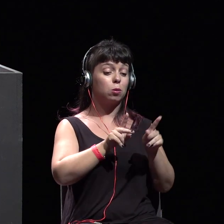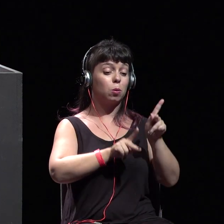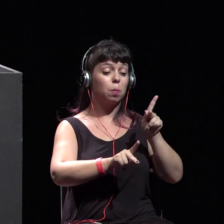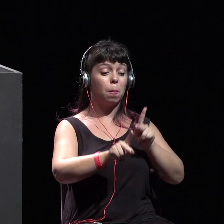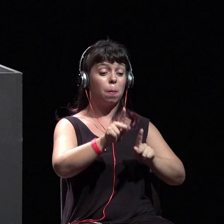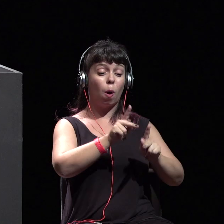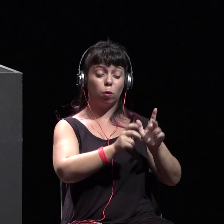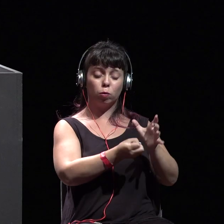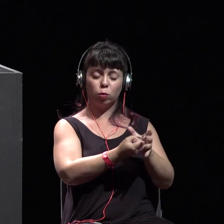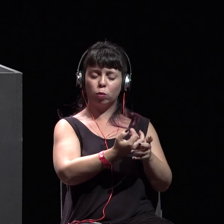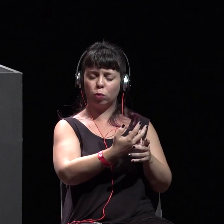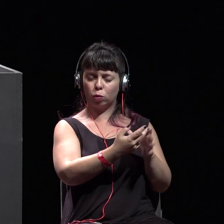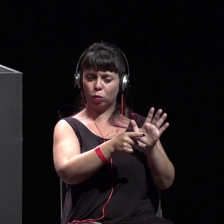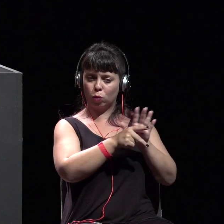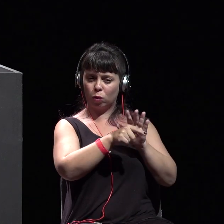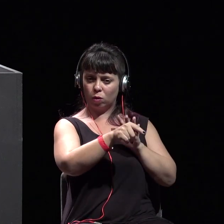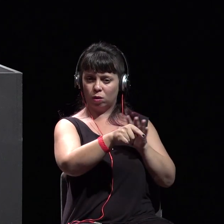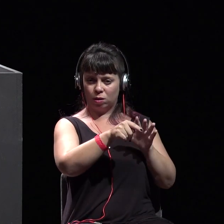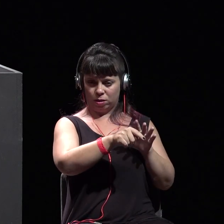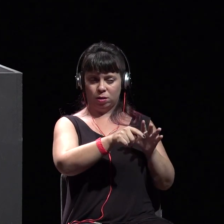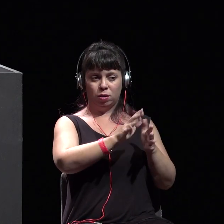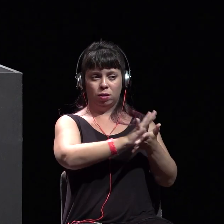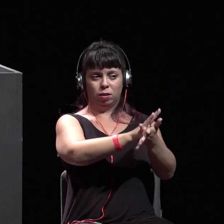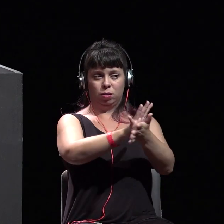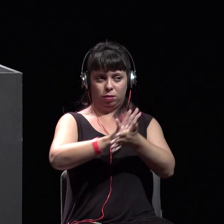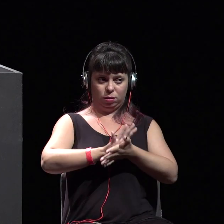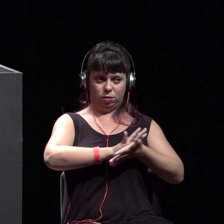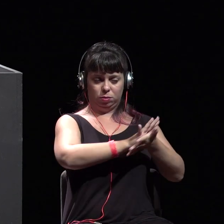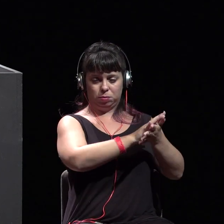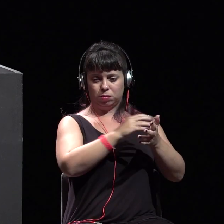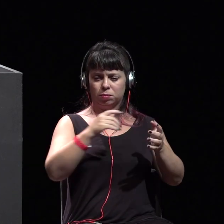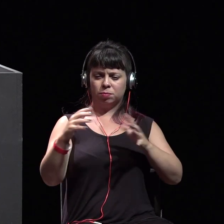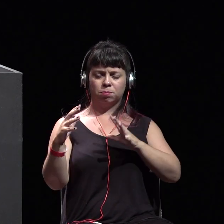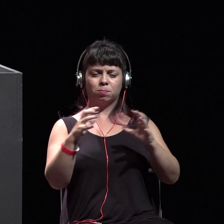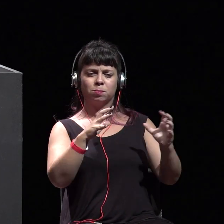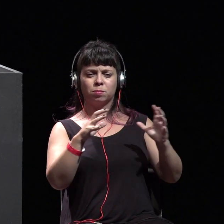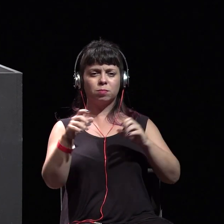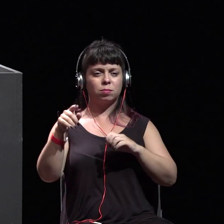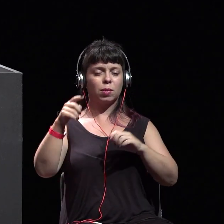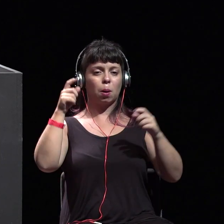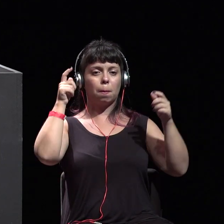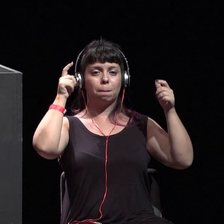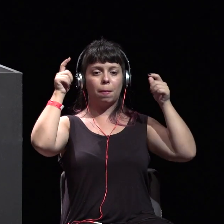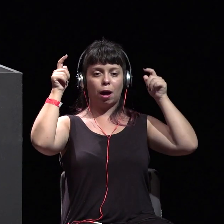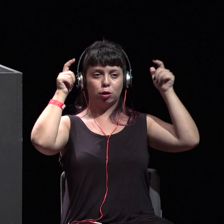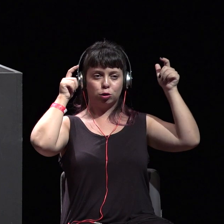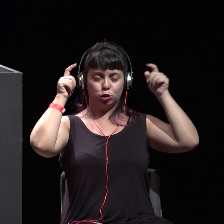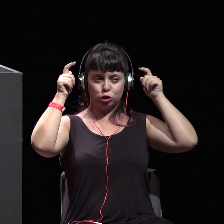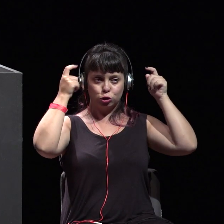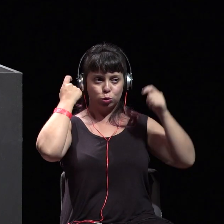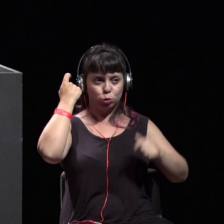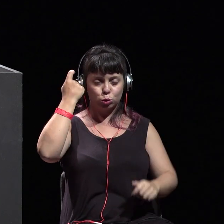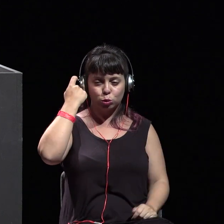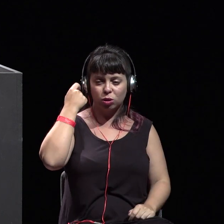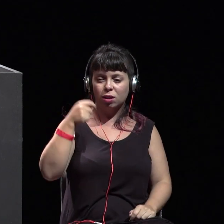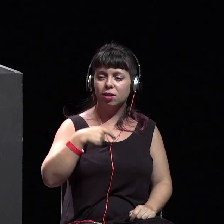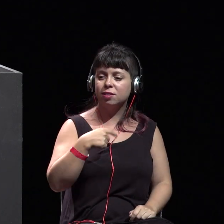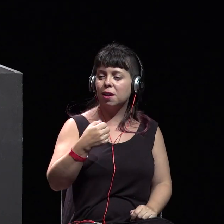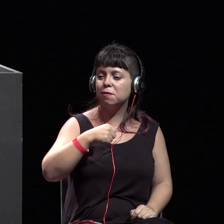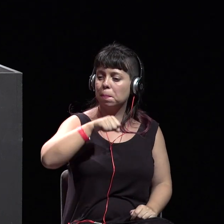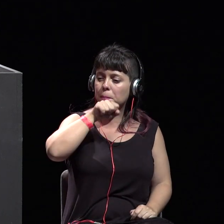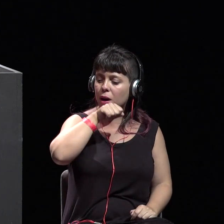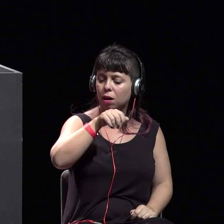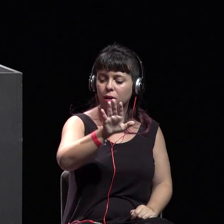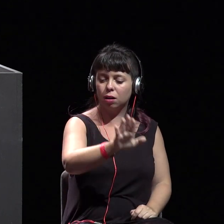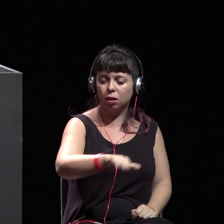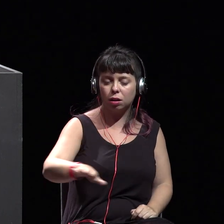US-Mexico border. Images of mothers and children being tear gassed at the border went viral. Images of the tear gas canisters also